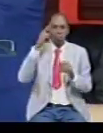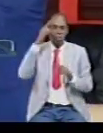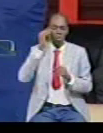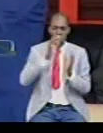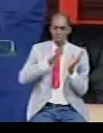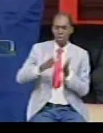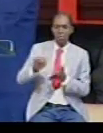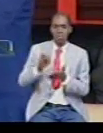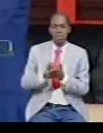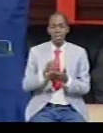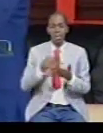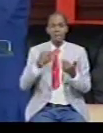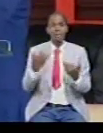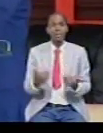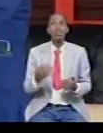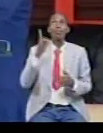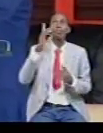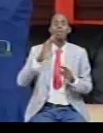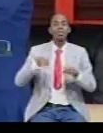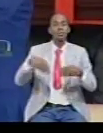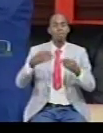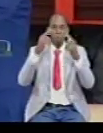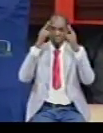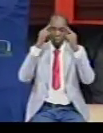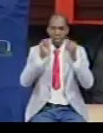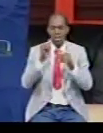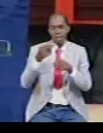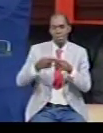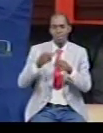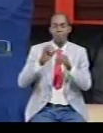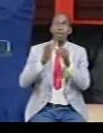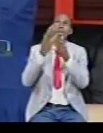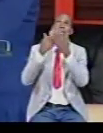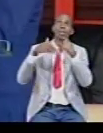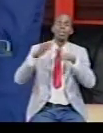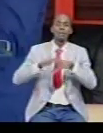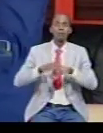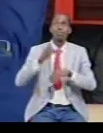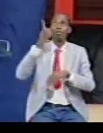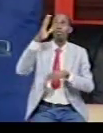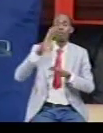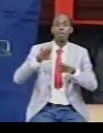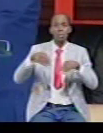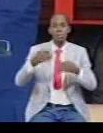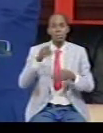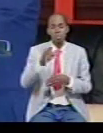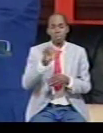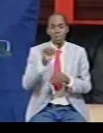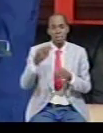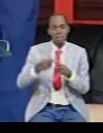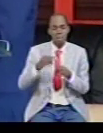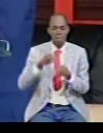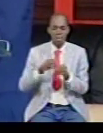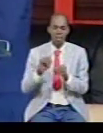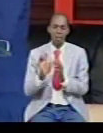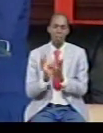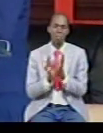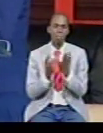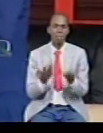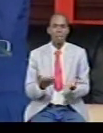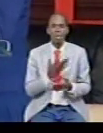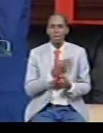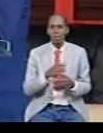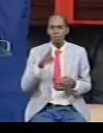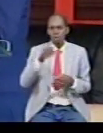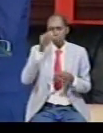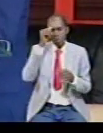him now a name in heaven. The Lord has given him now a name in the Bible. And you remember,